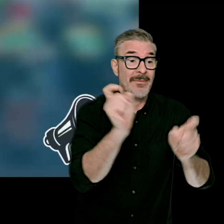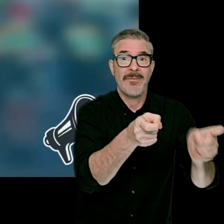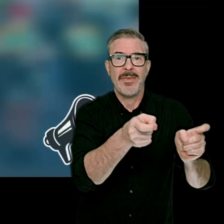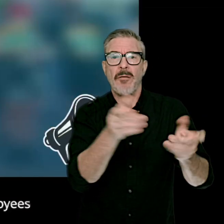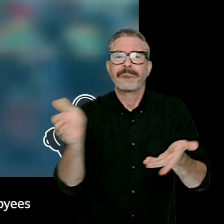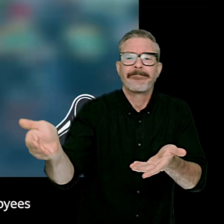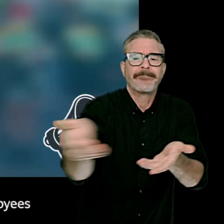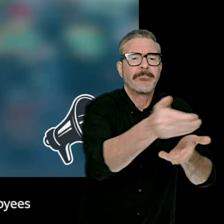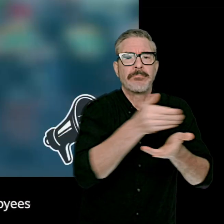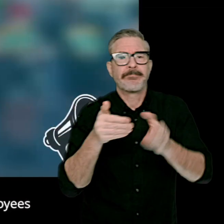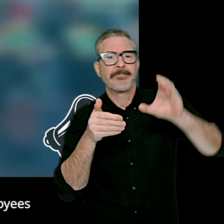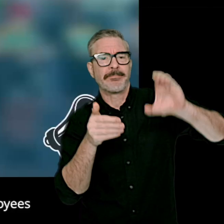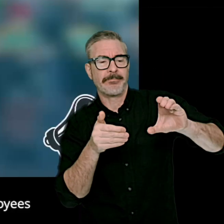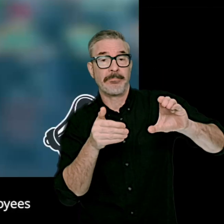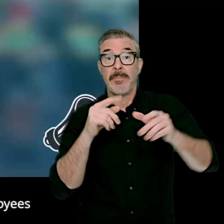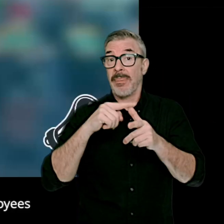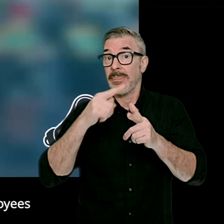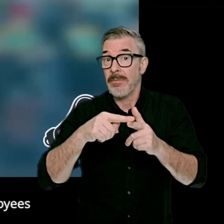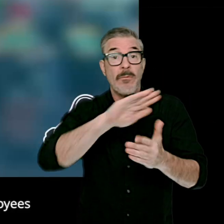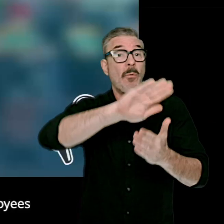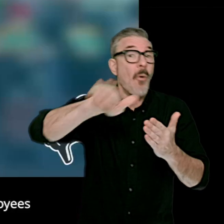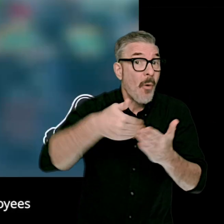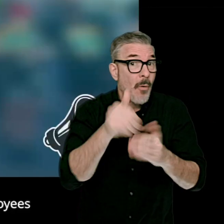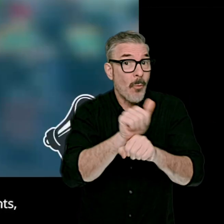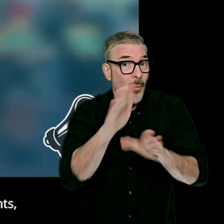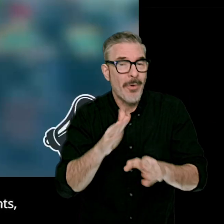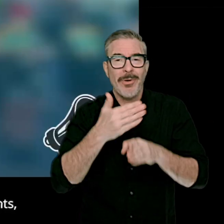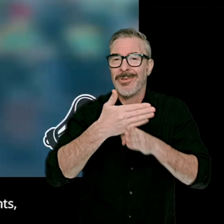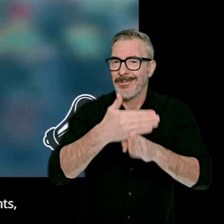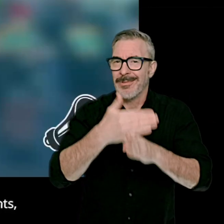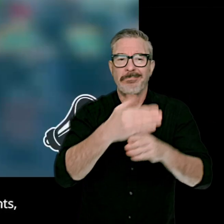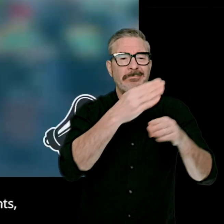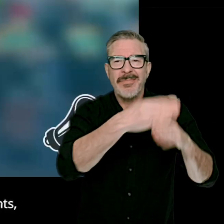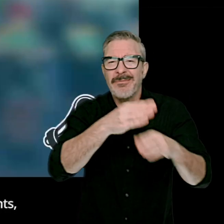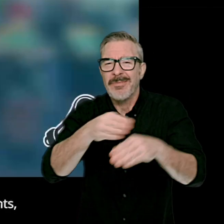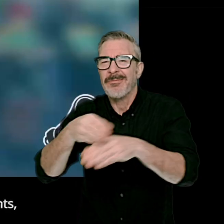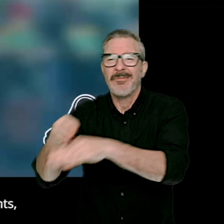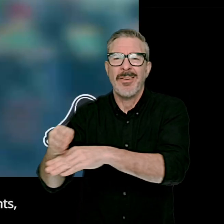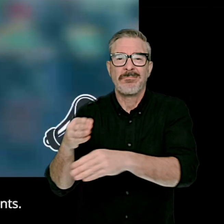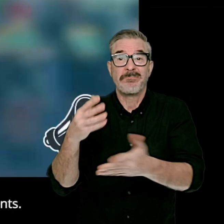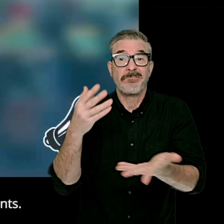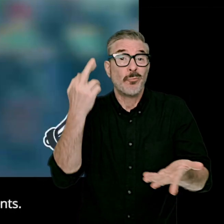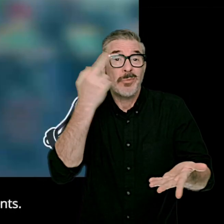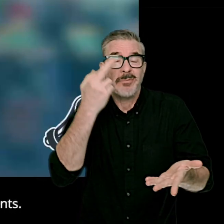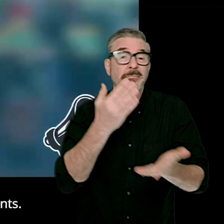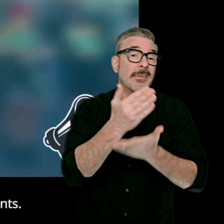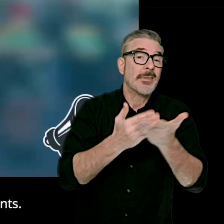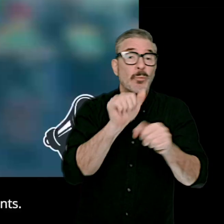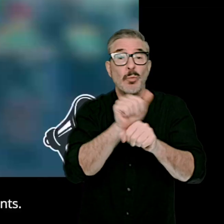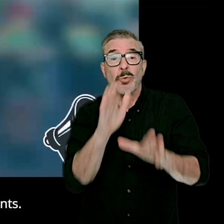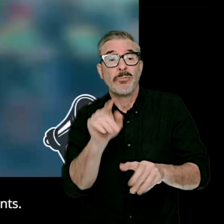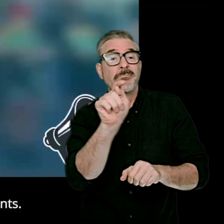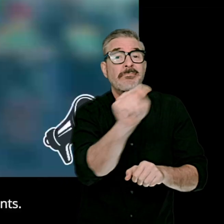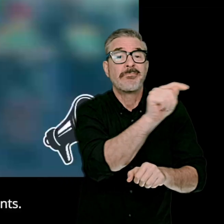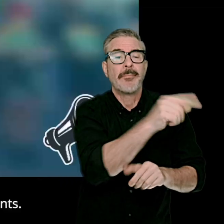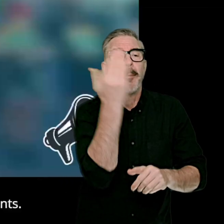tips and to share them amongst other employees who do not have access to tip payments, like cooks and dishwashers